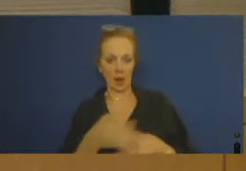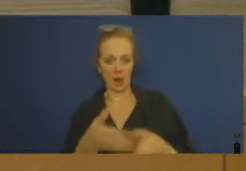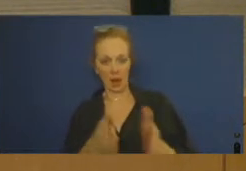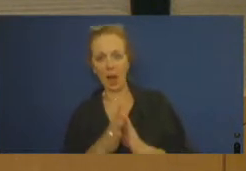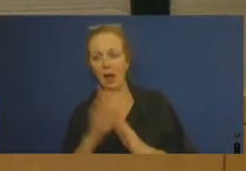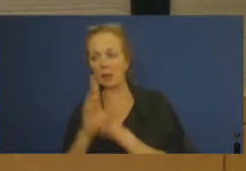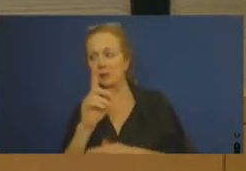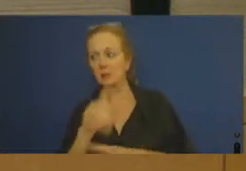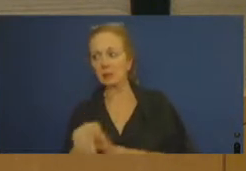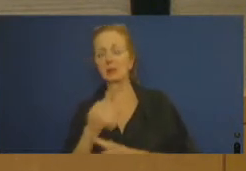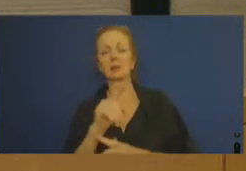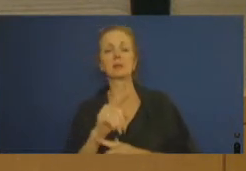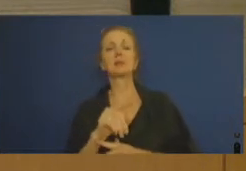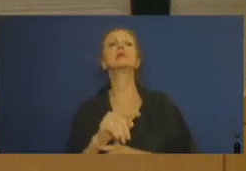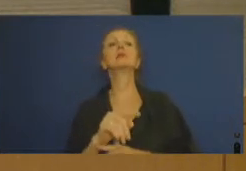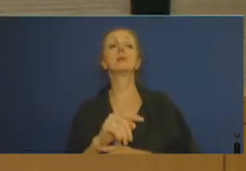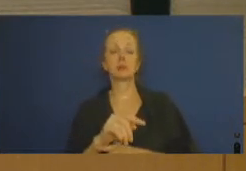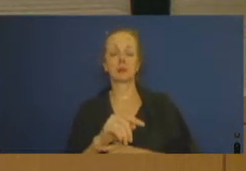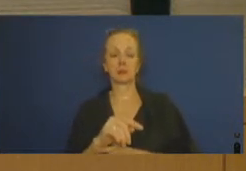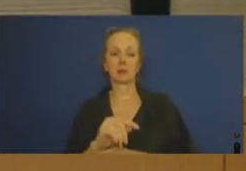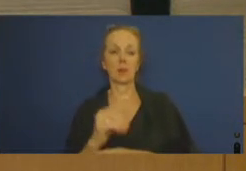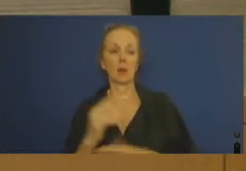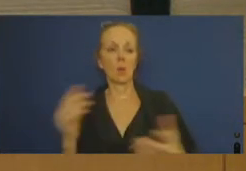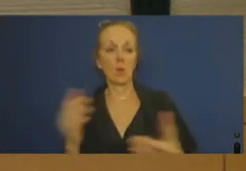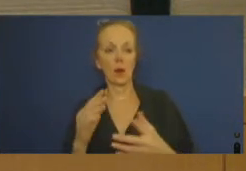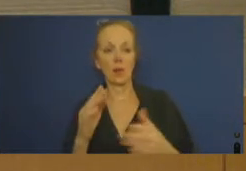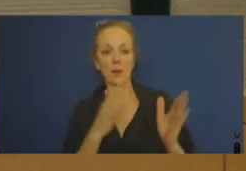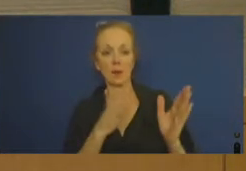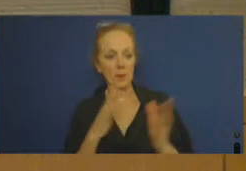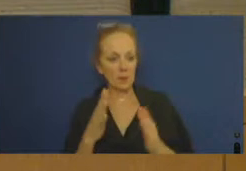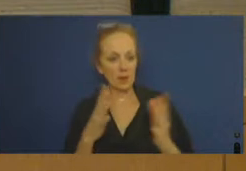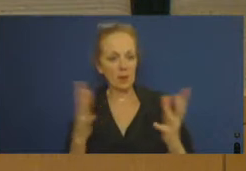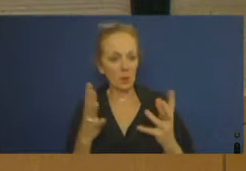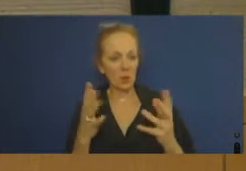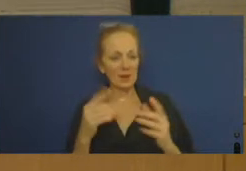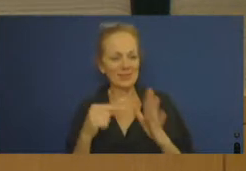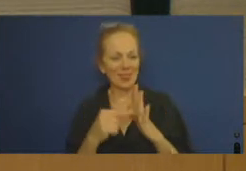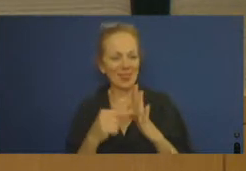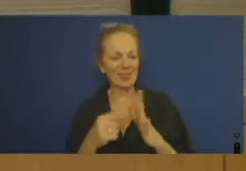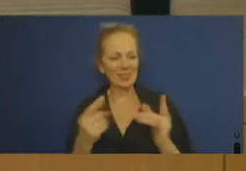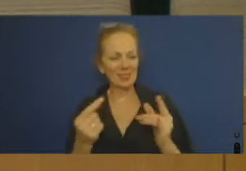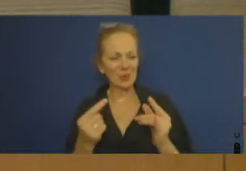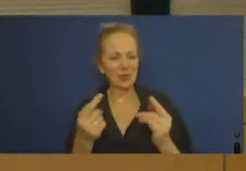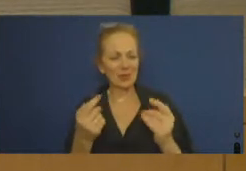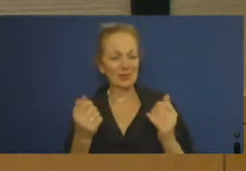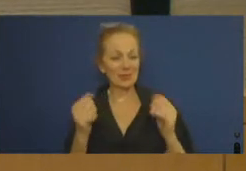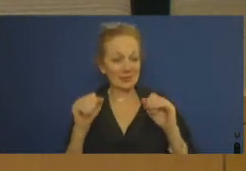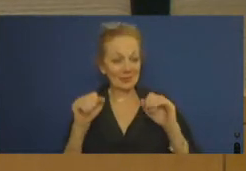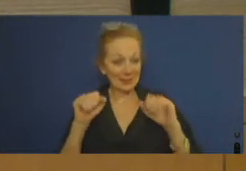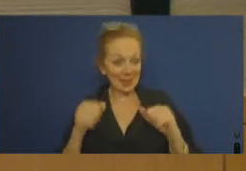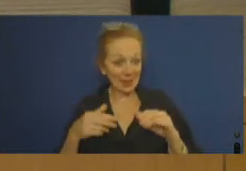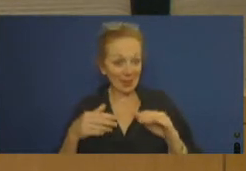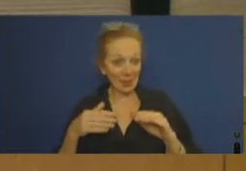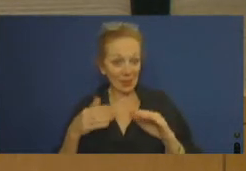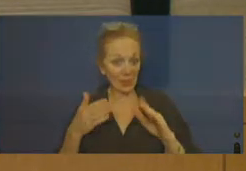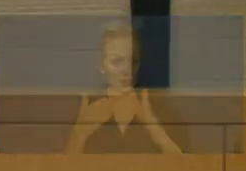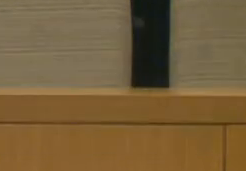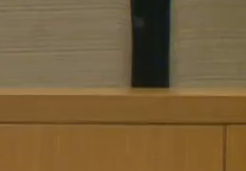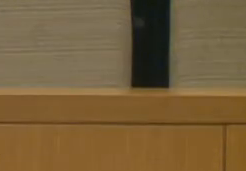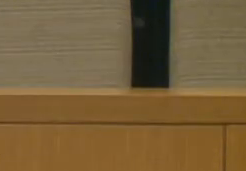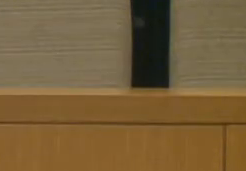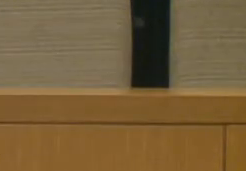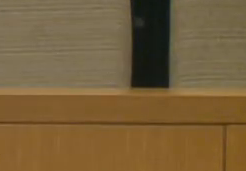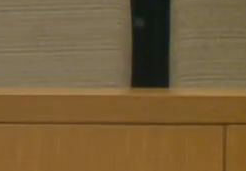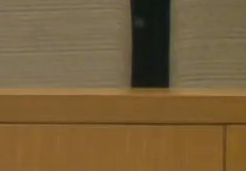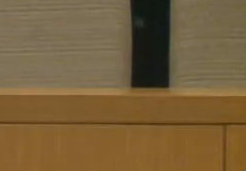very forthcoming about what their plans were, and I asked, what does this do? Can I get a truck through? And they said no. So